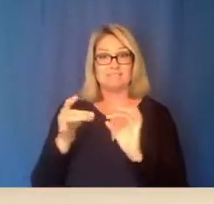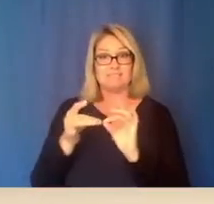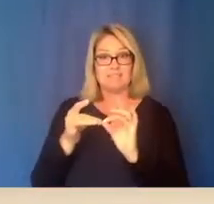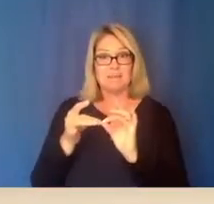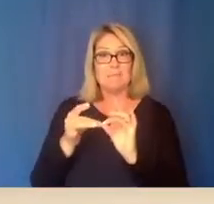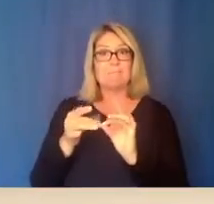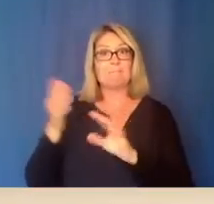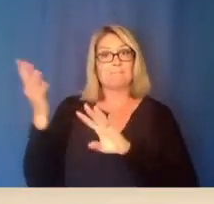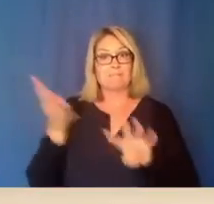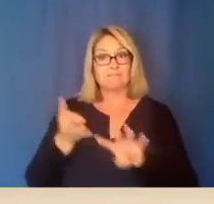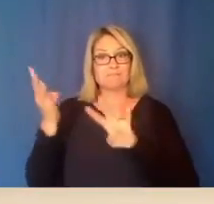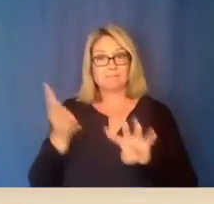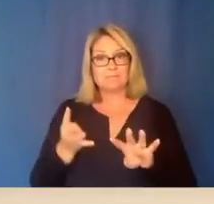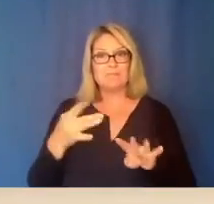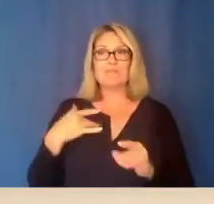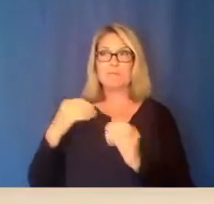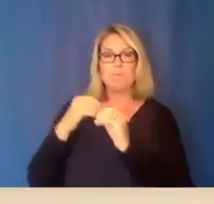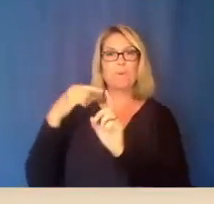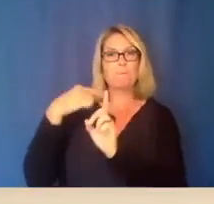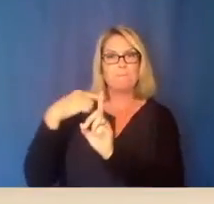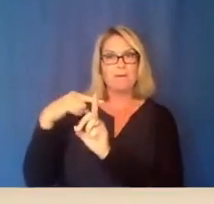hopeful and positive, and this is another